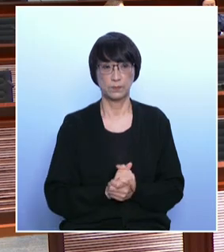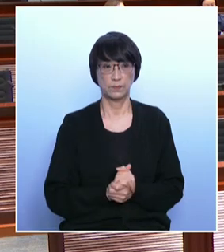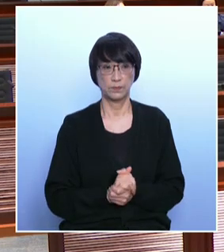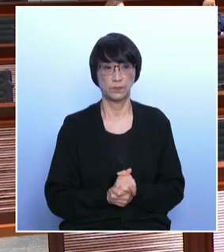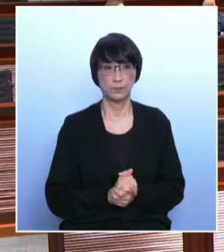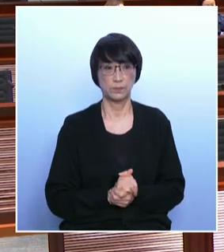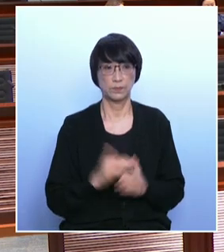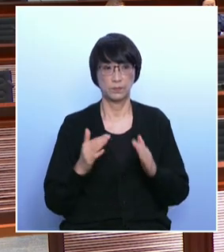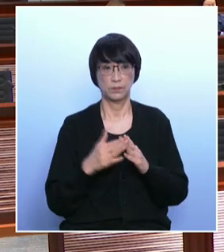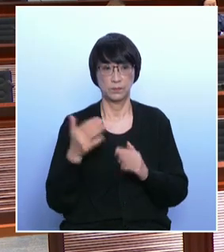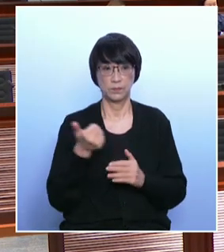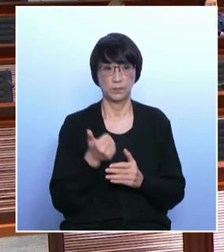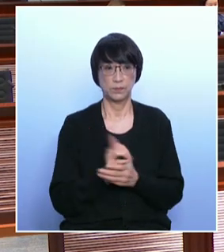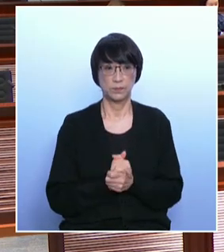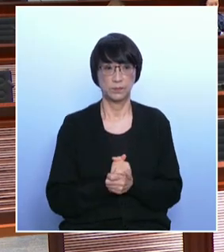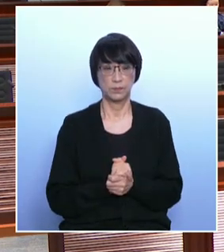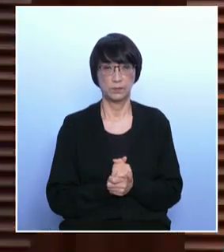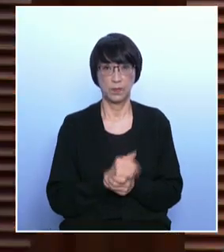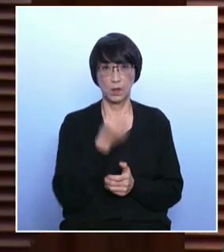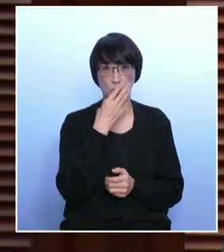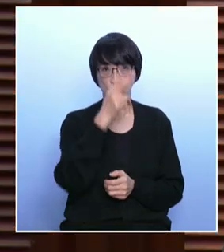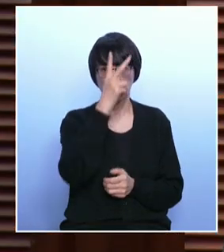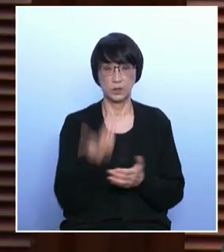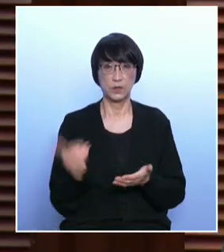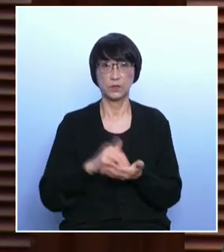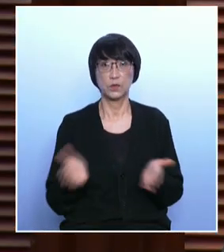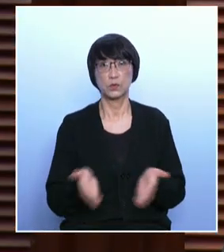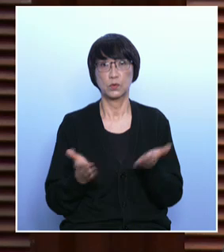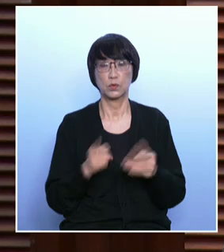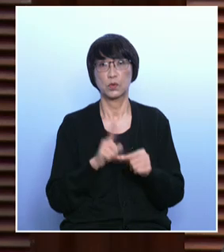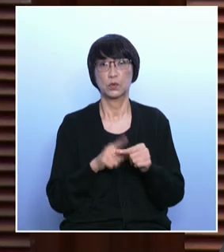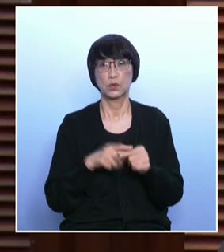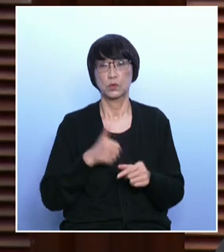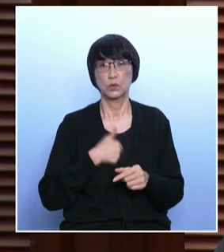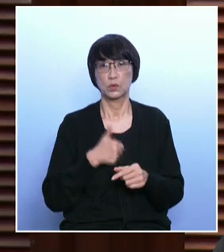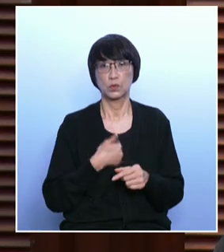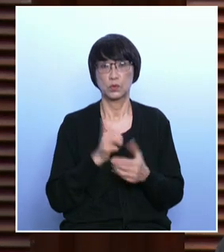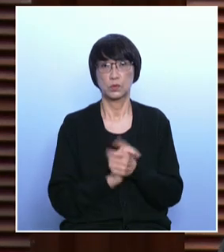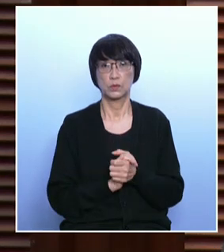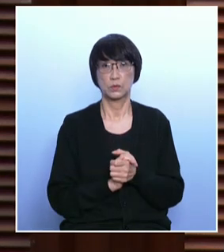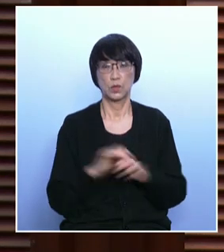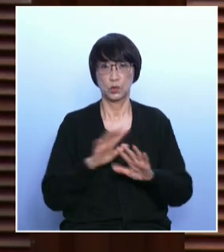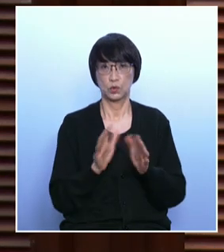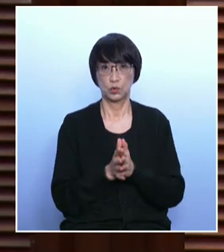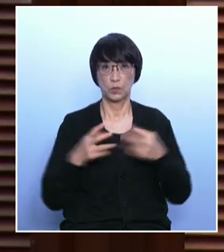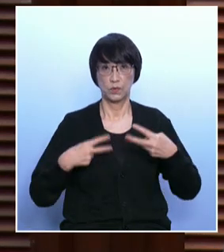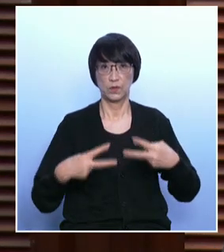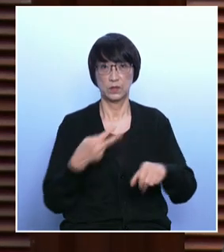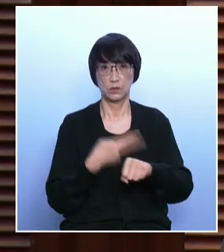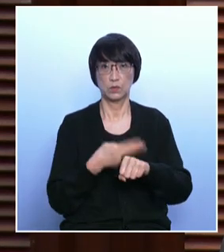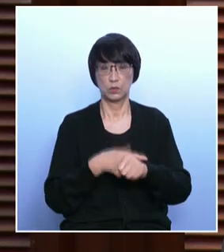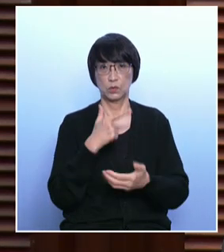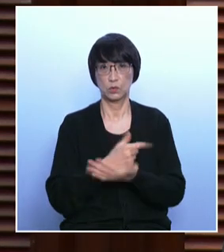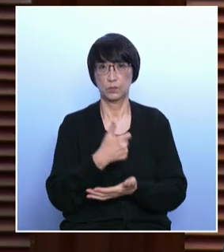Please be quiet. Secretary, the floor is yours. The government has been promoting